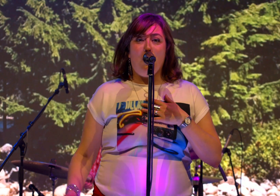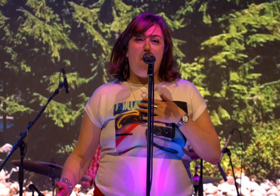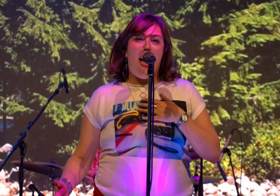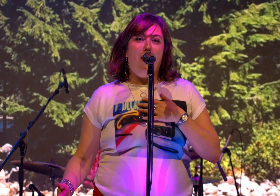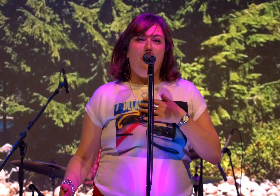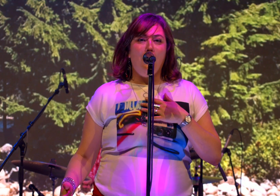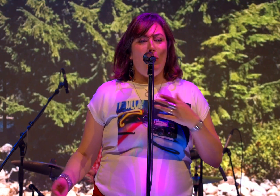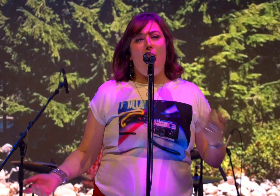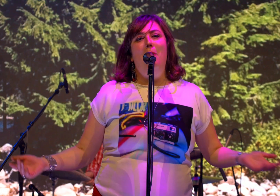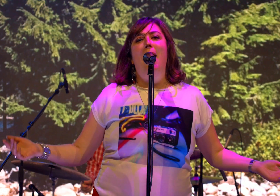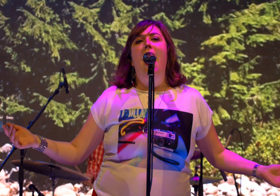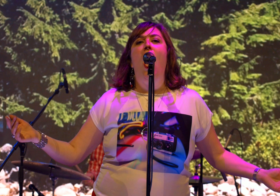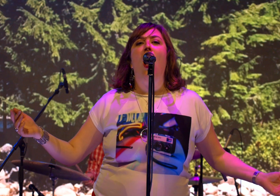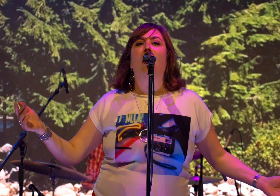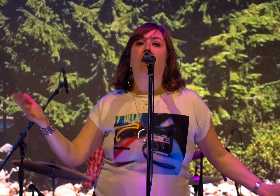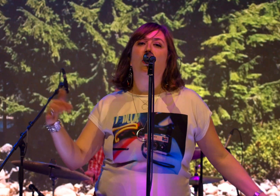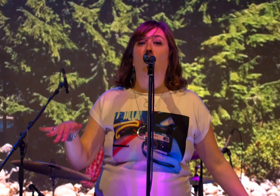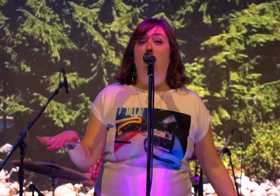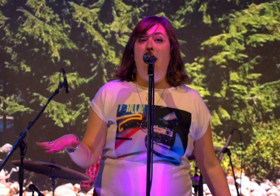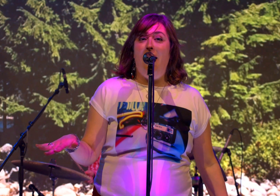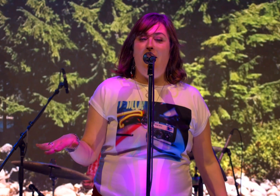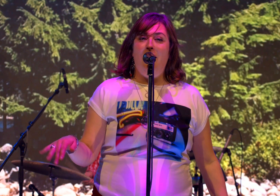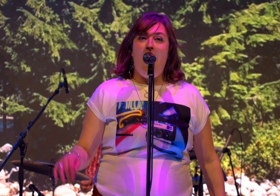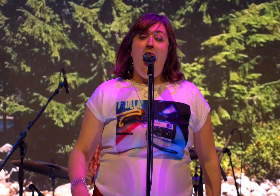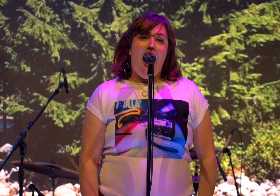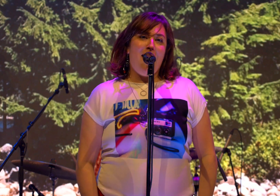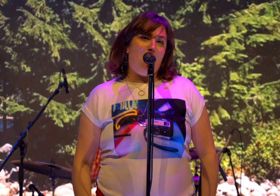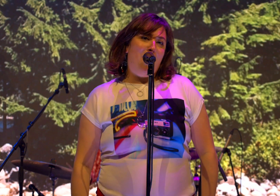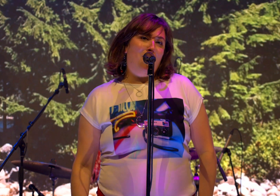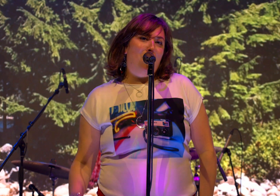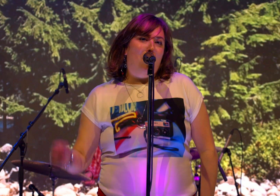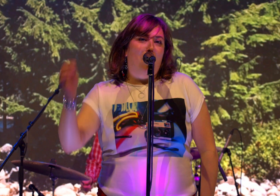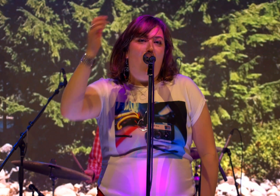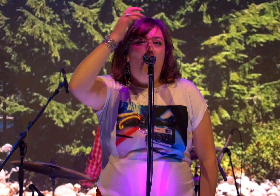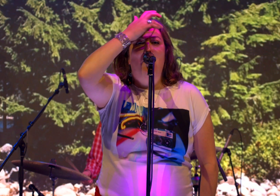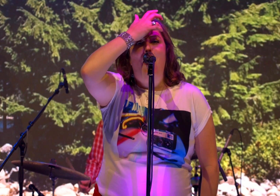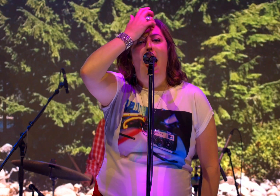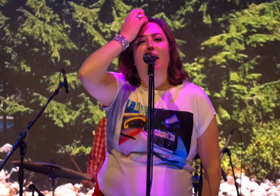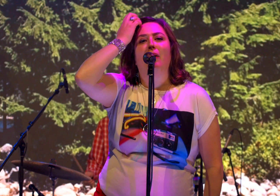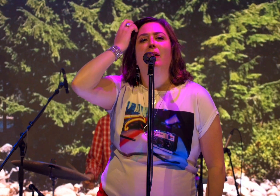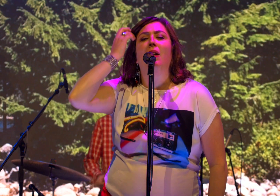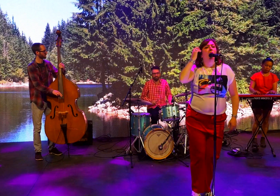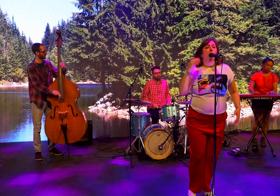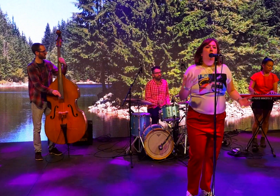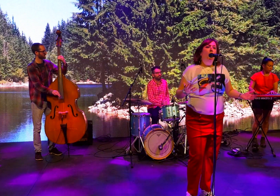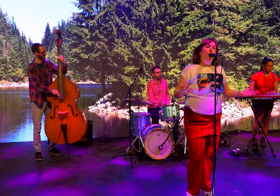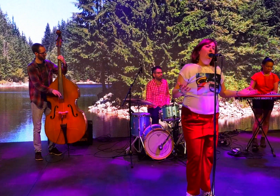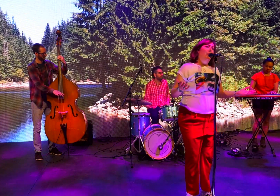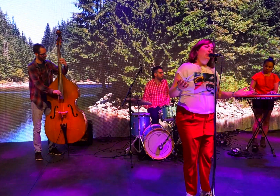look at me, you smile. You grab my heart and reel me in as I melt to the floor in a pile.